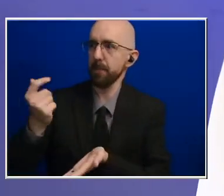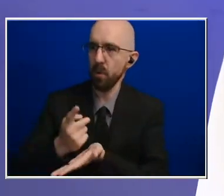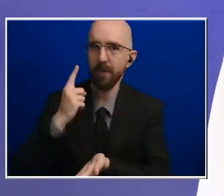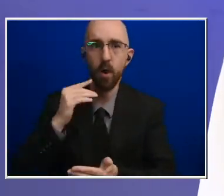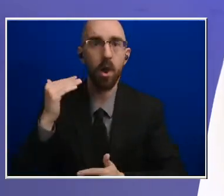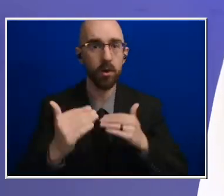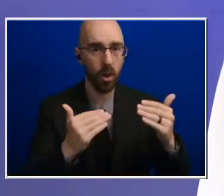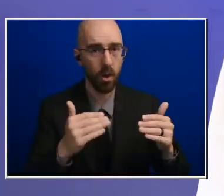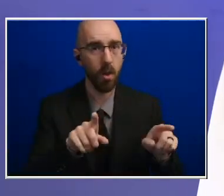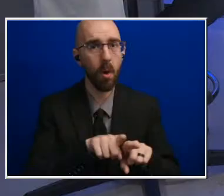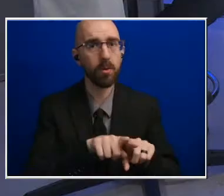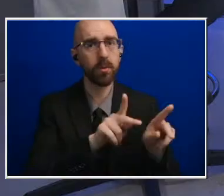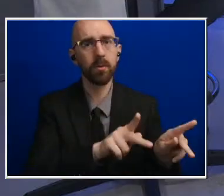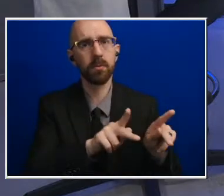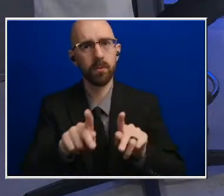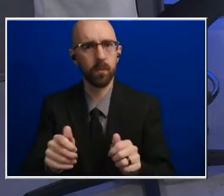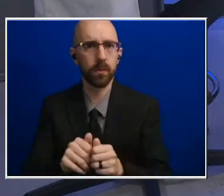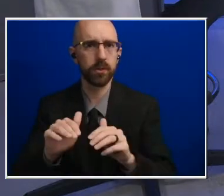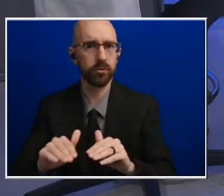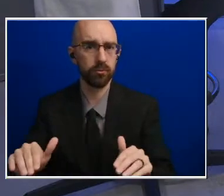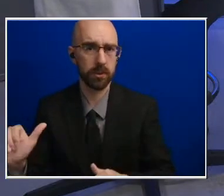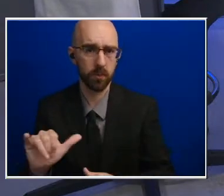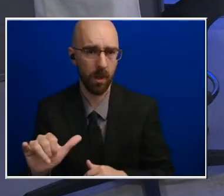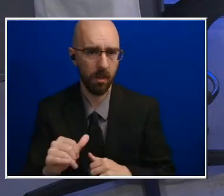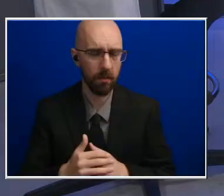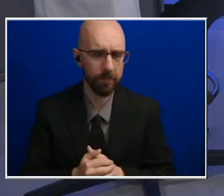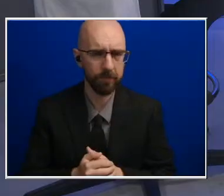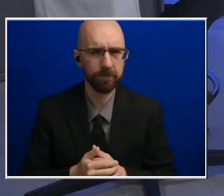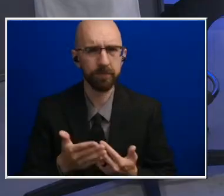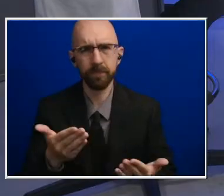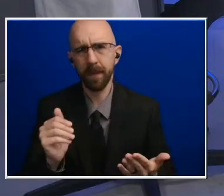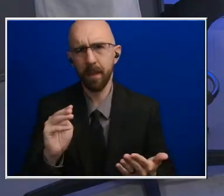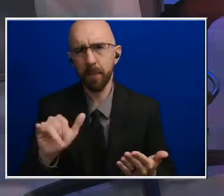in children as well. So, Amy, how well did medications